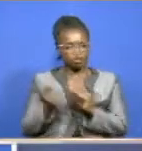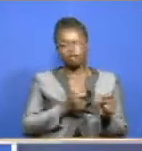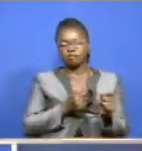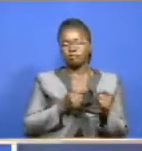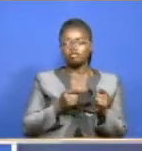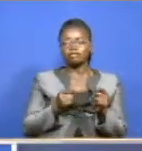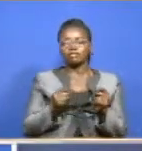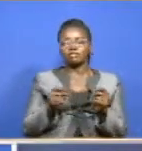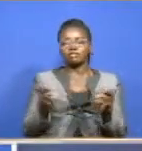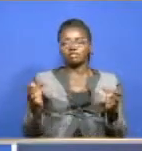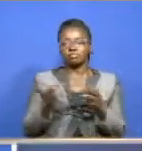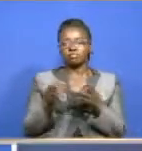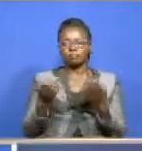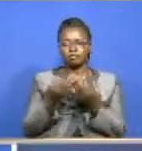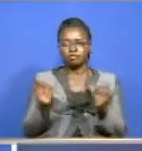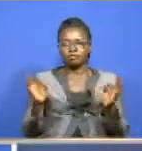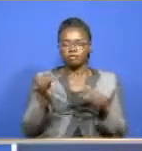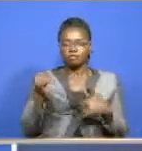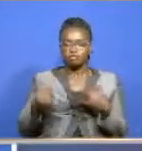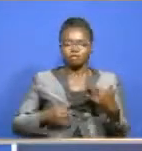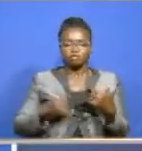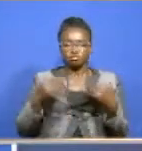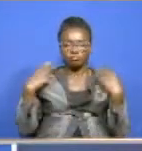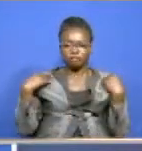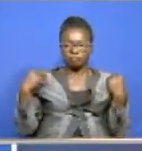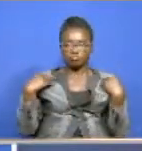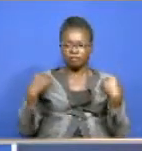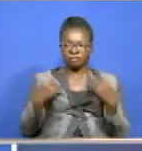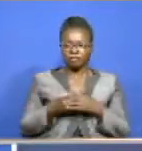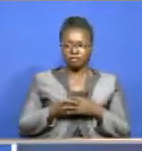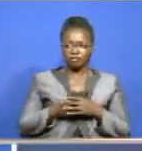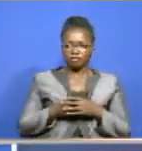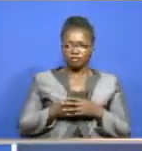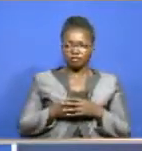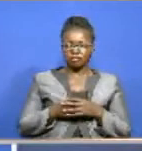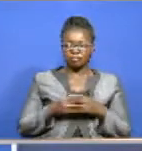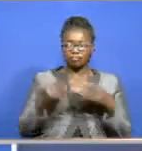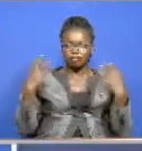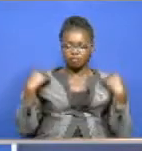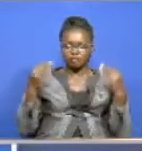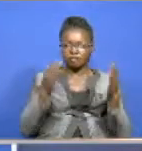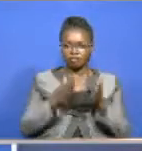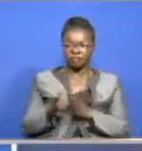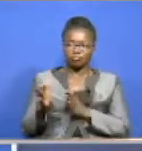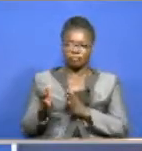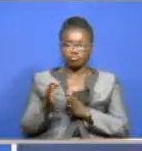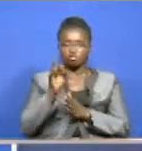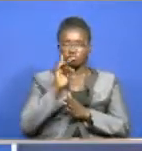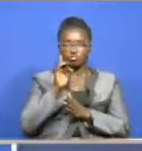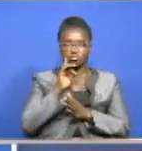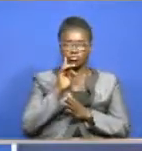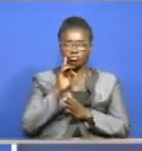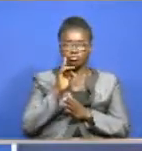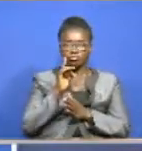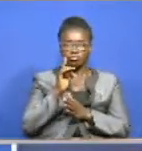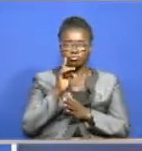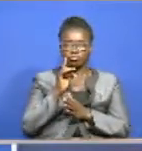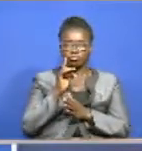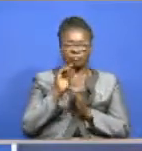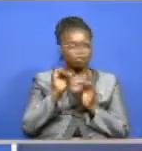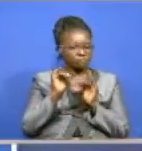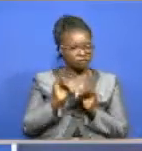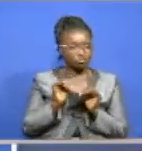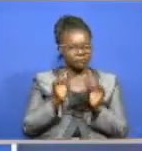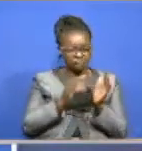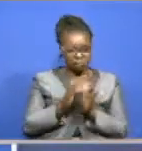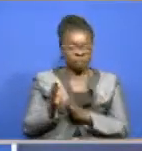of freedom and to enjoy the game. So I must say that the game plan for tomorrow, I'll just stick to my